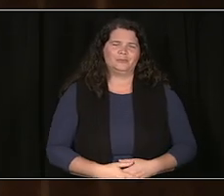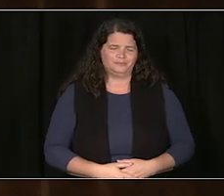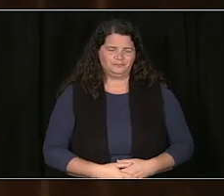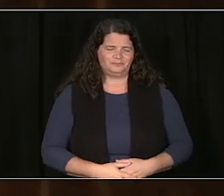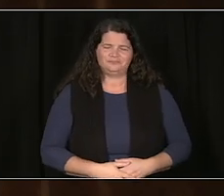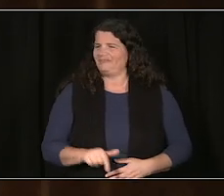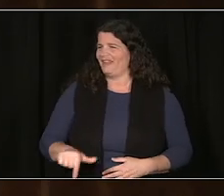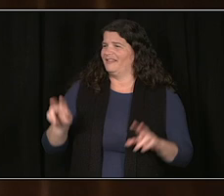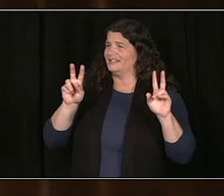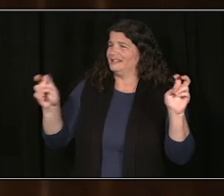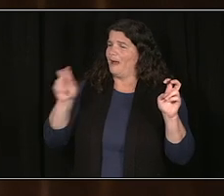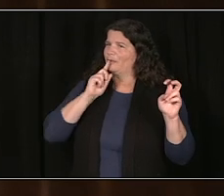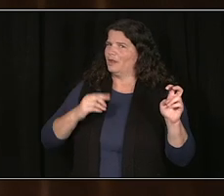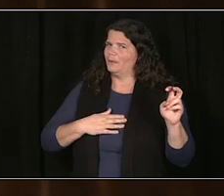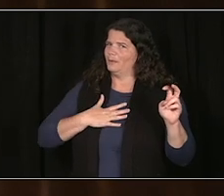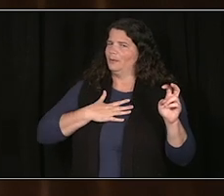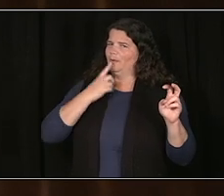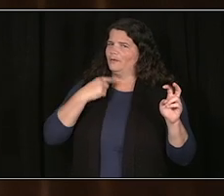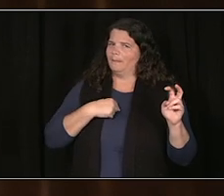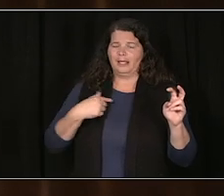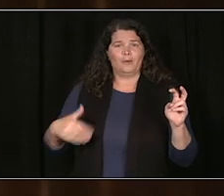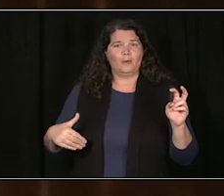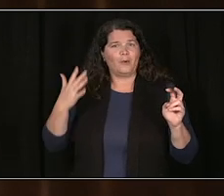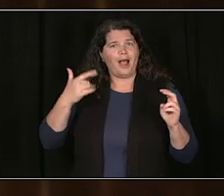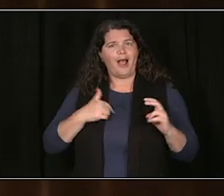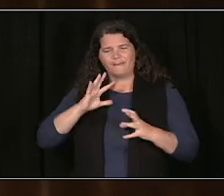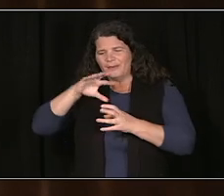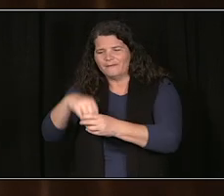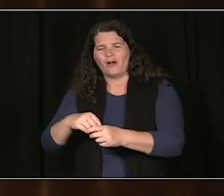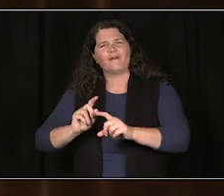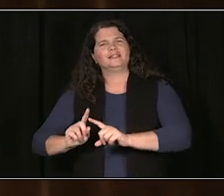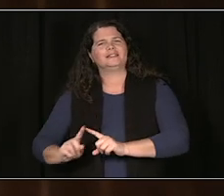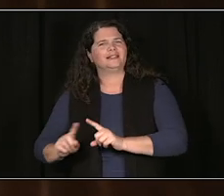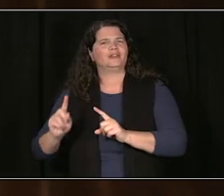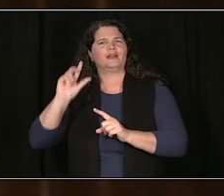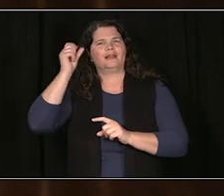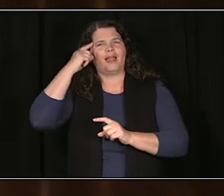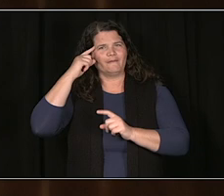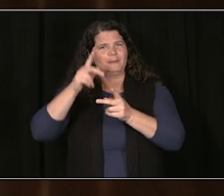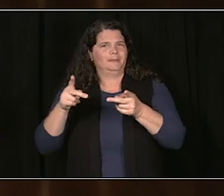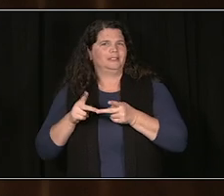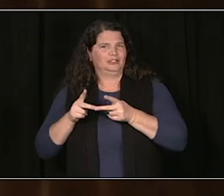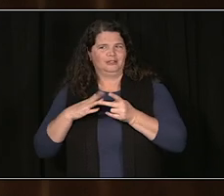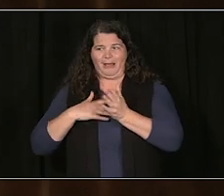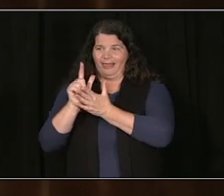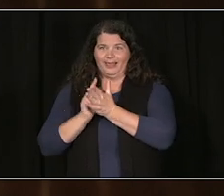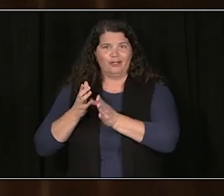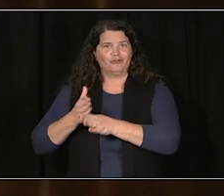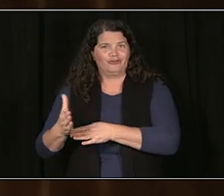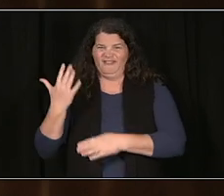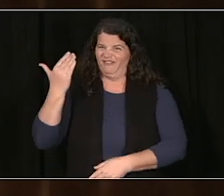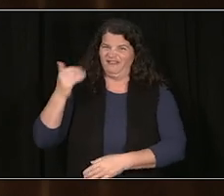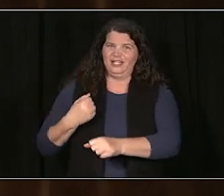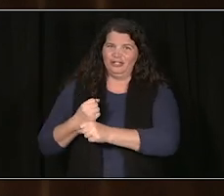given my personal experience having spent 15 years in various government positions throughout my legal career. My last role